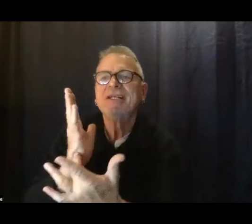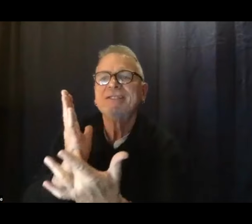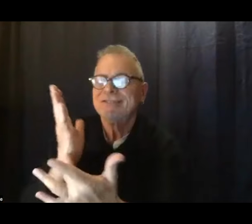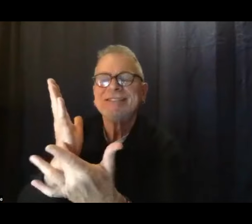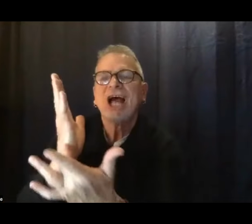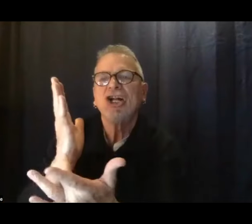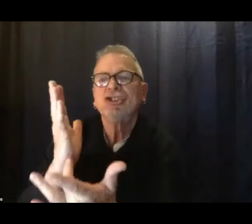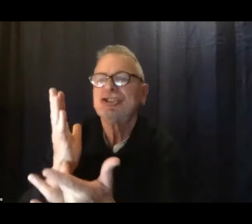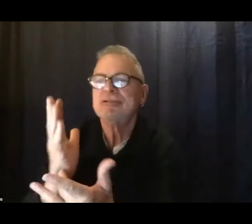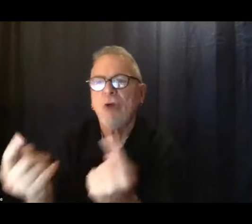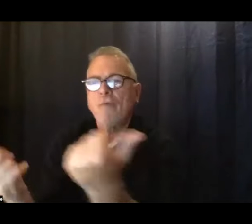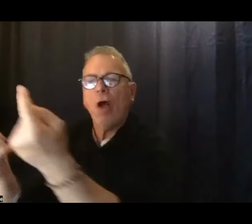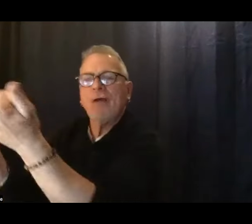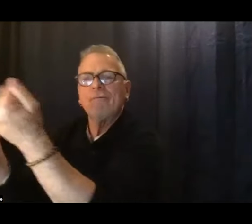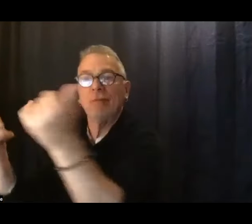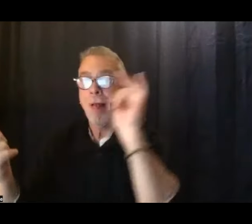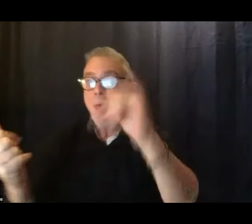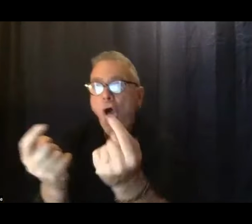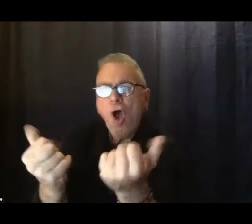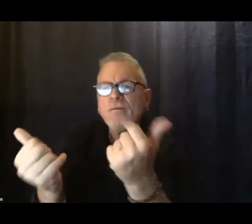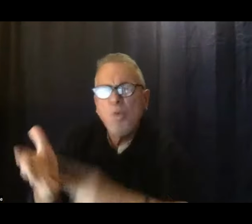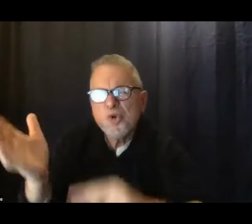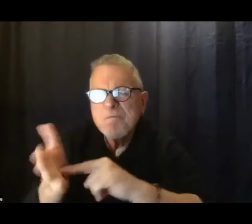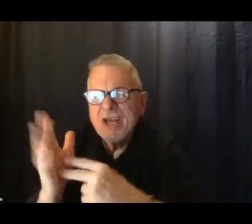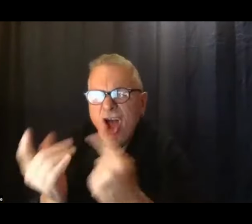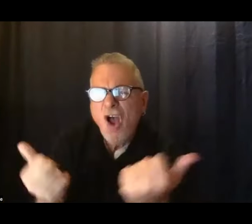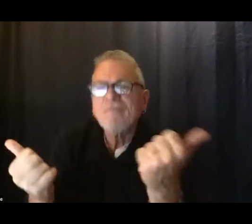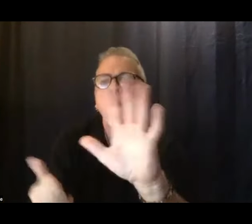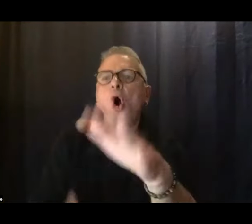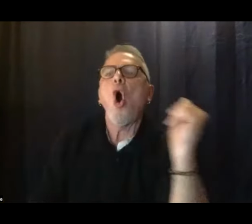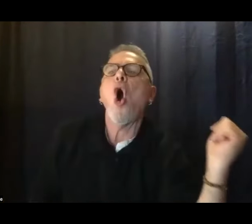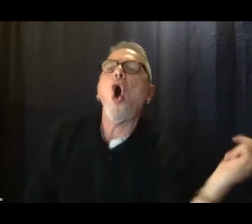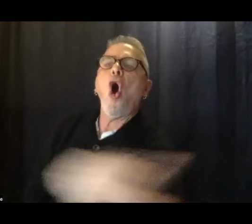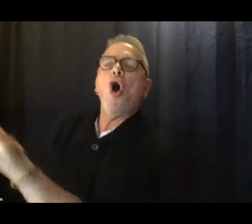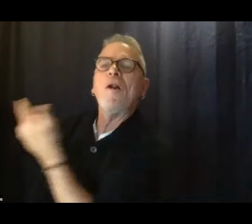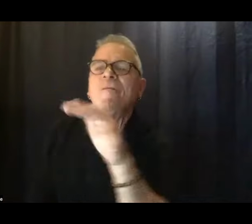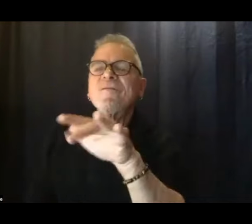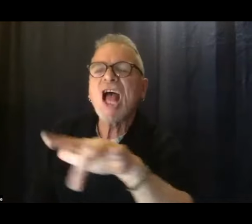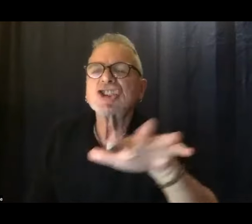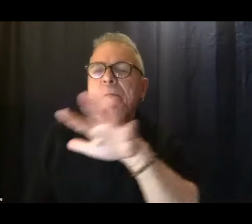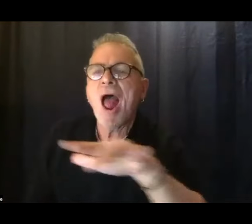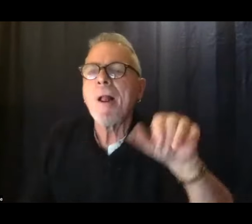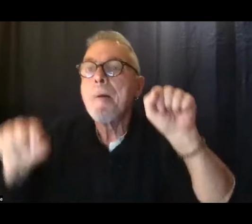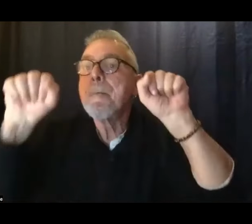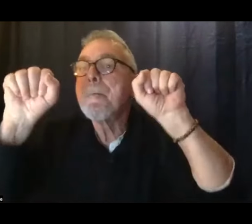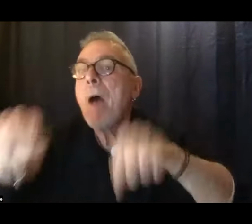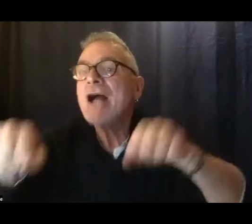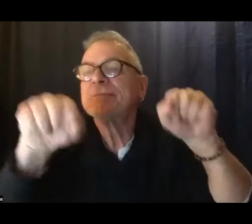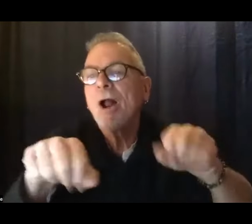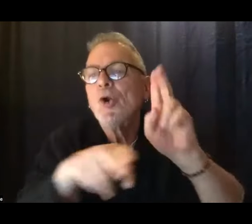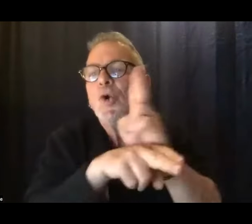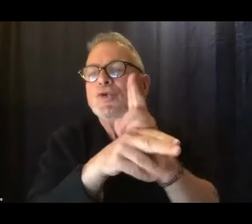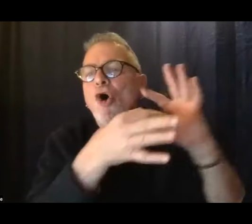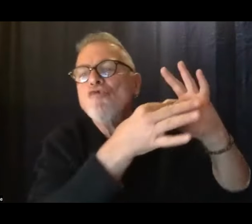automobiles, medication, technology, all out the window. You're able to remove all of those things that are not part of